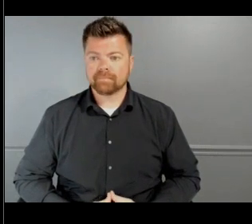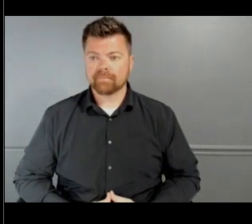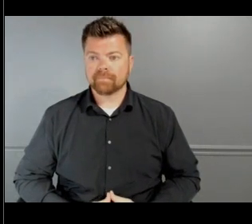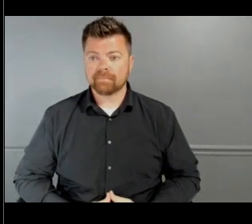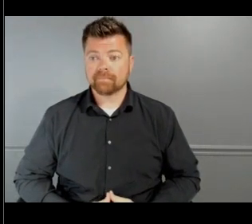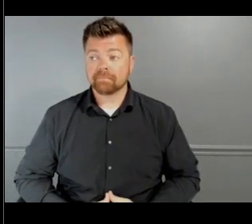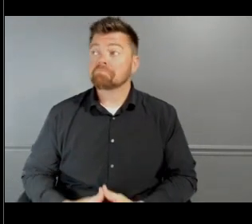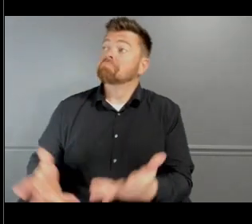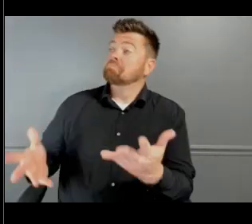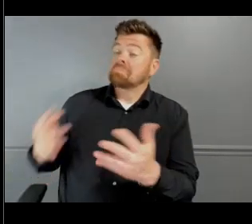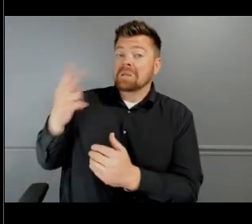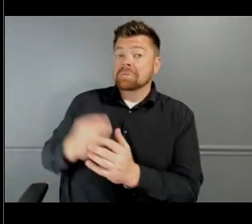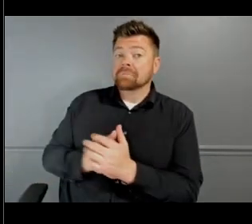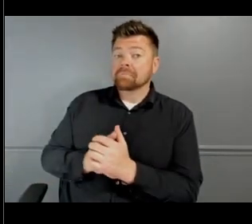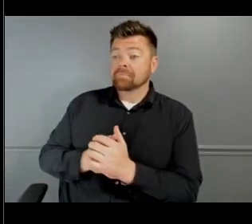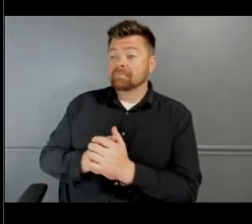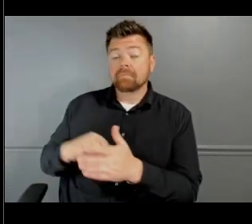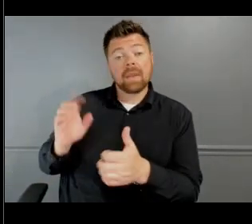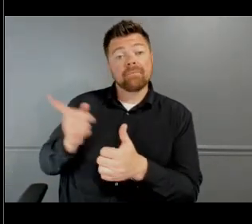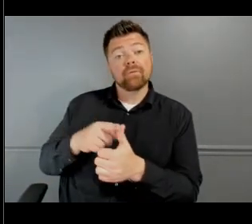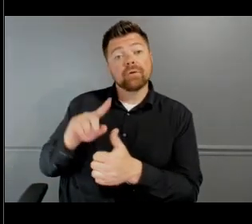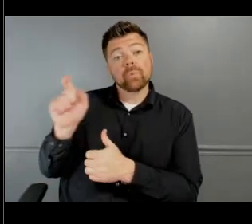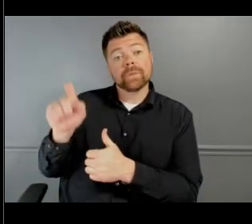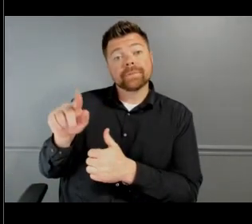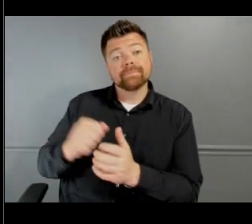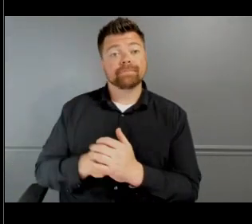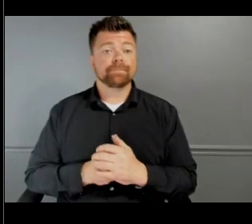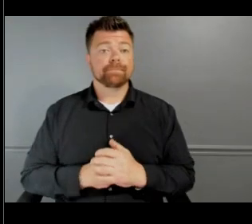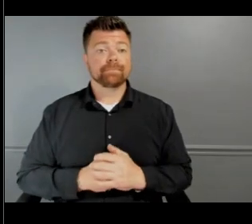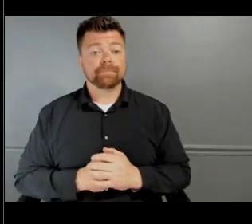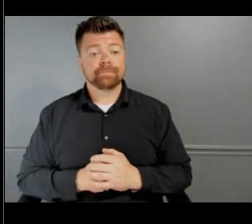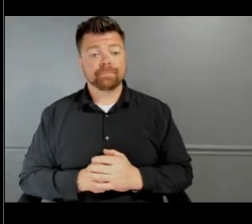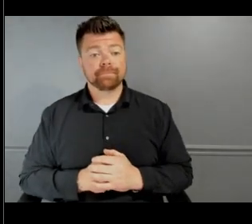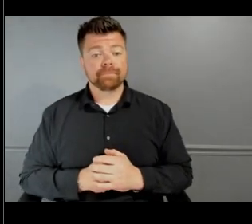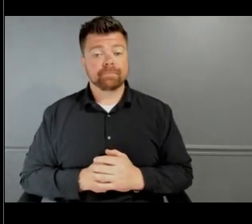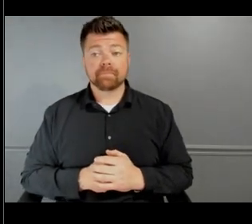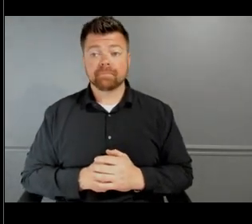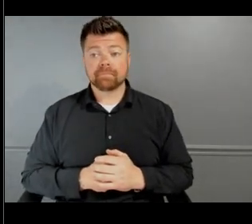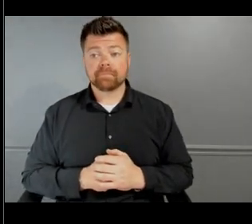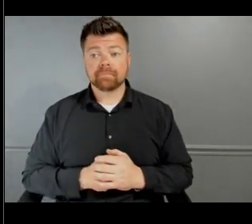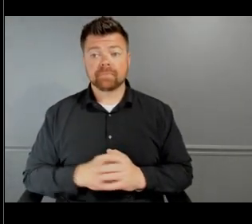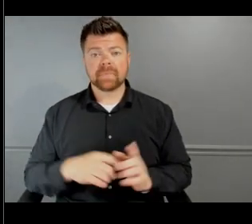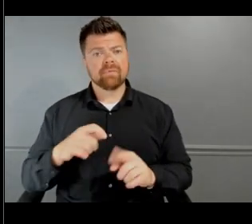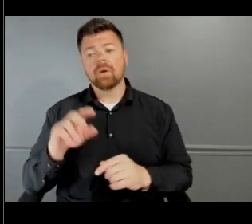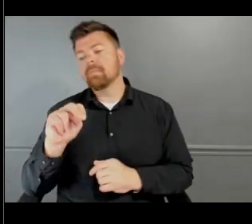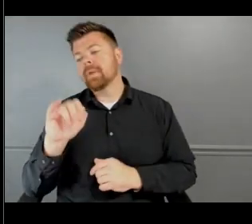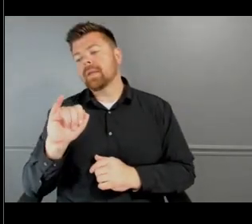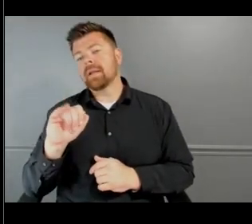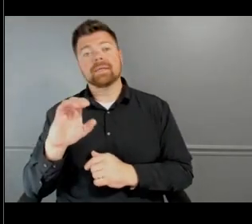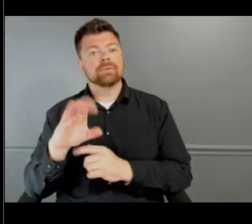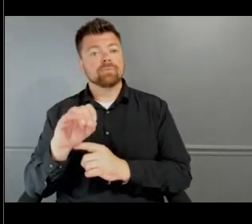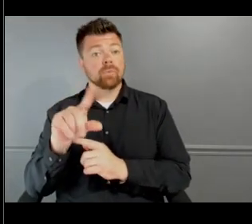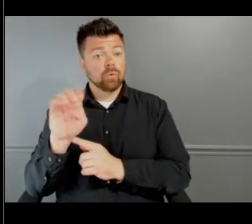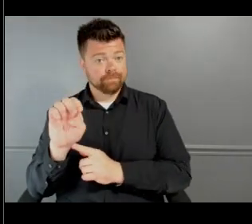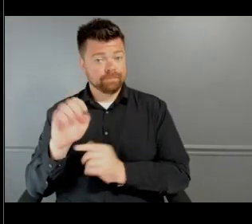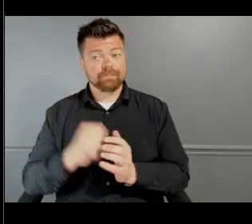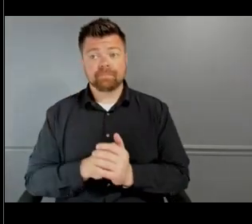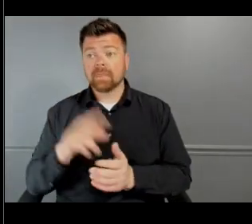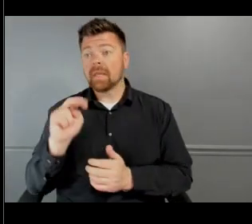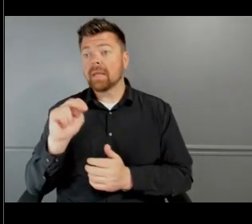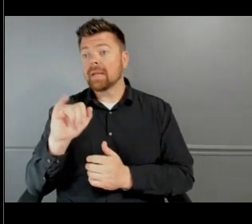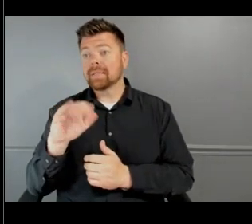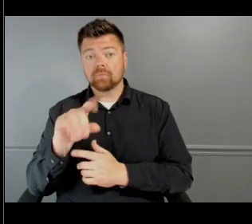Let's see, our first question is from Nicole. And Nicole would